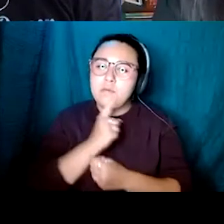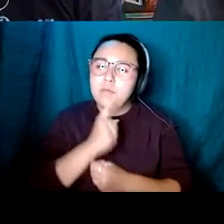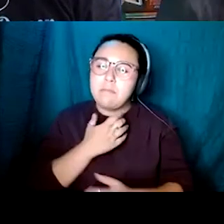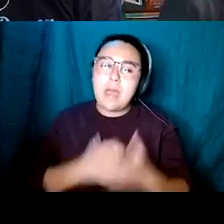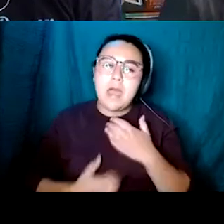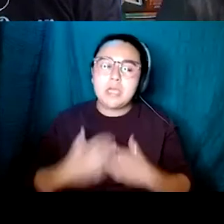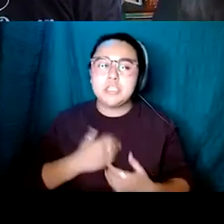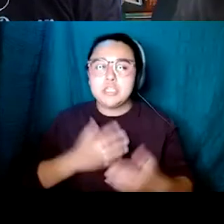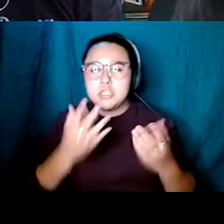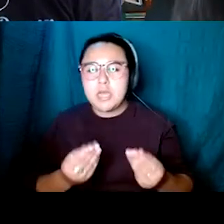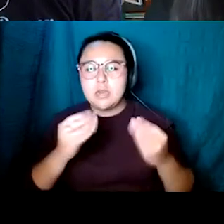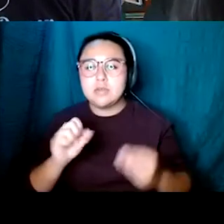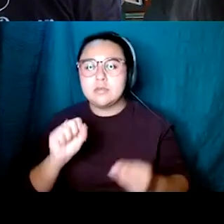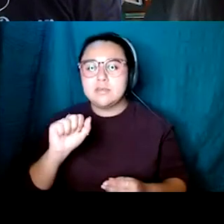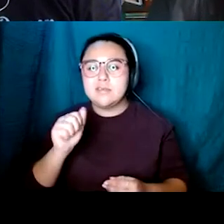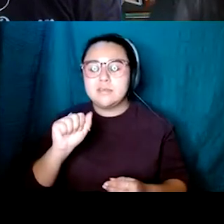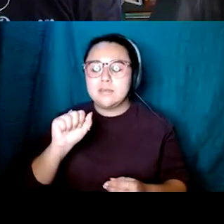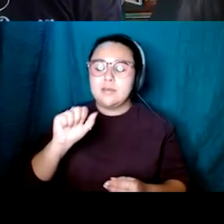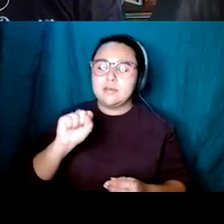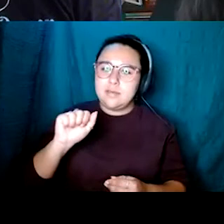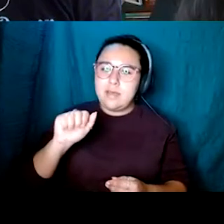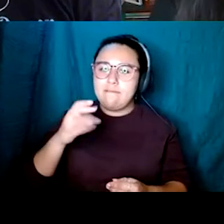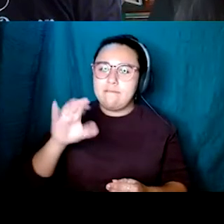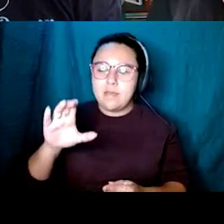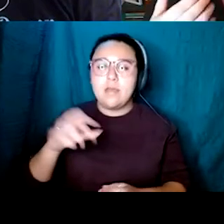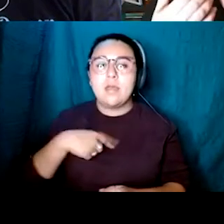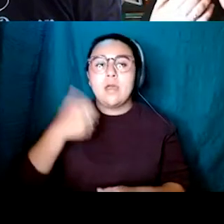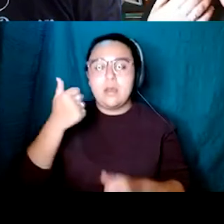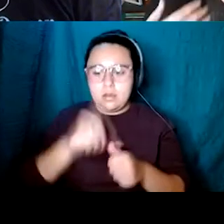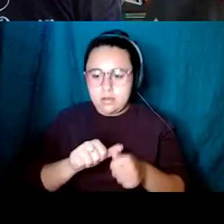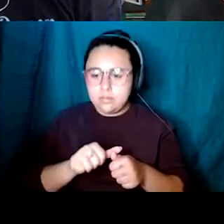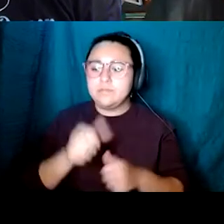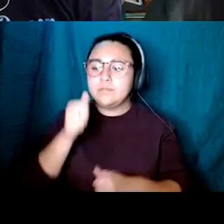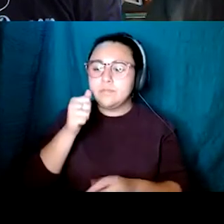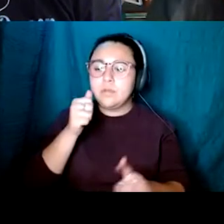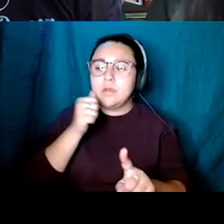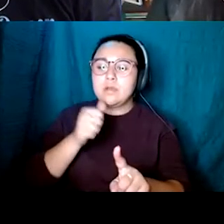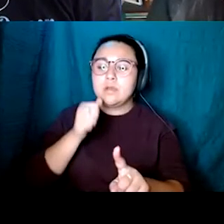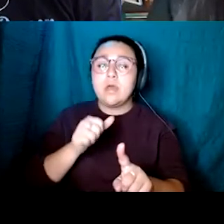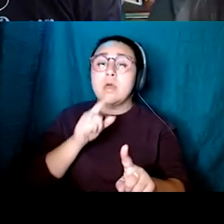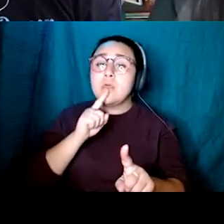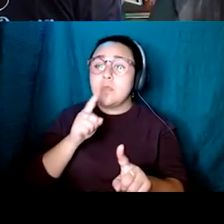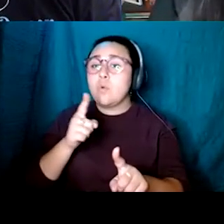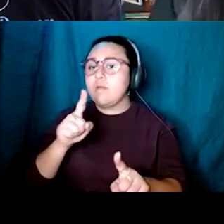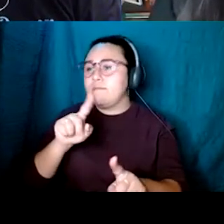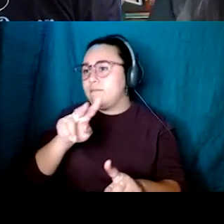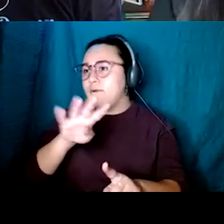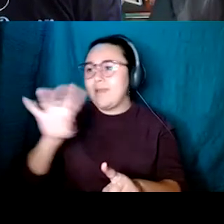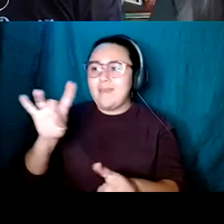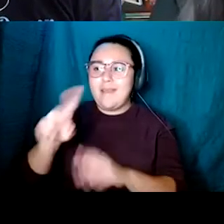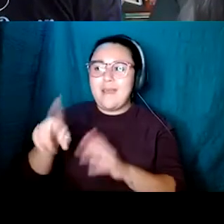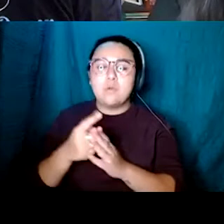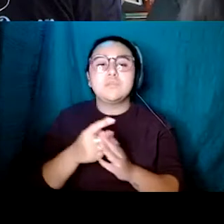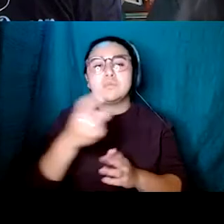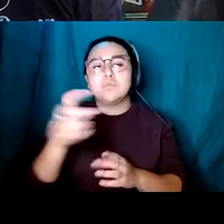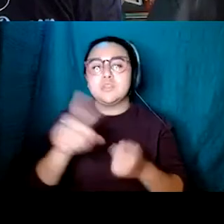and sapphic. I discovered revolutionary girl Utena in the brief 48 hours when my parents switched from cable to Verizon Fios, which we